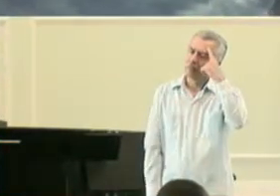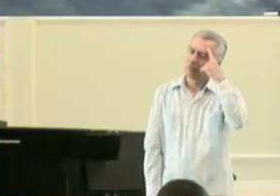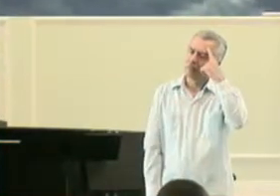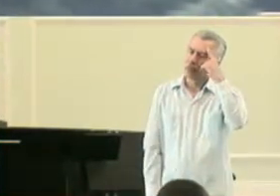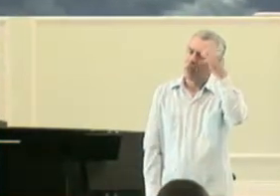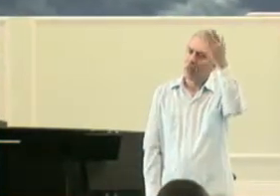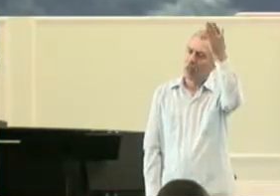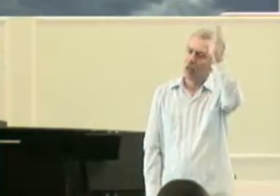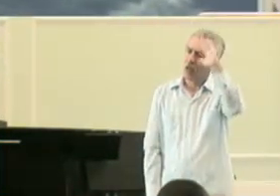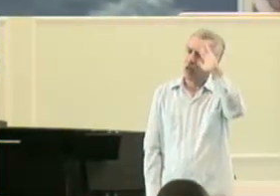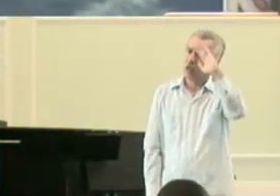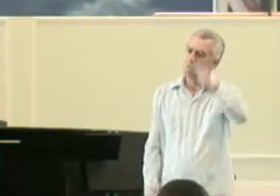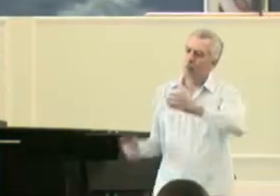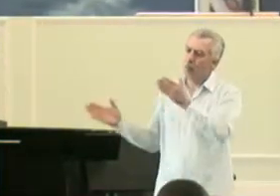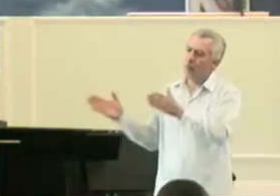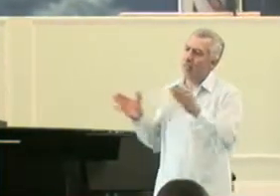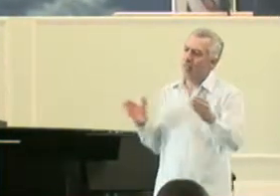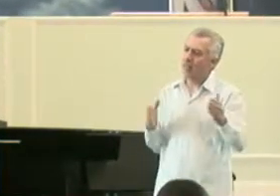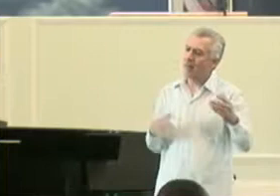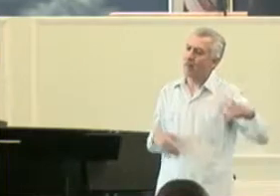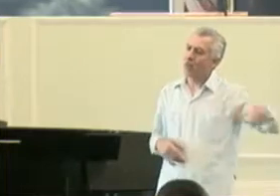a purpose.